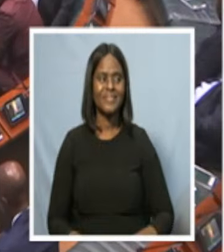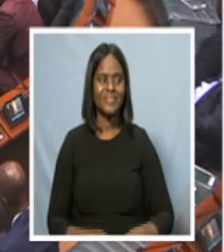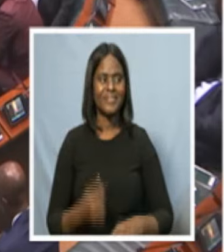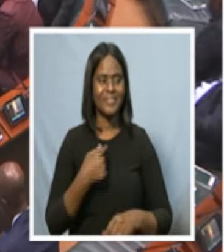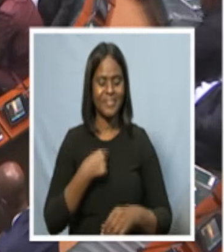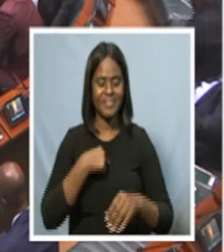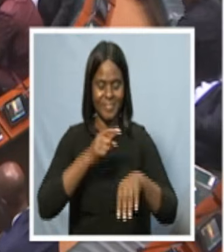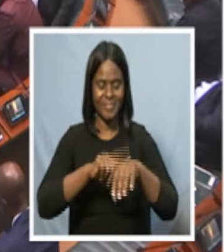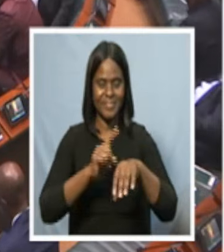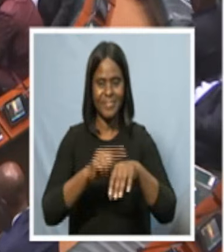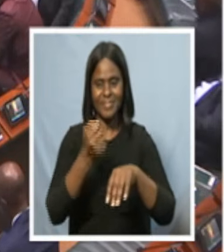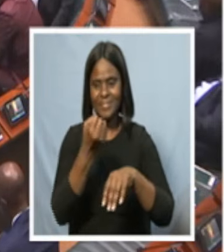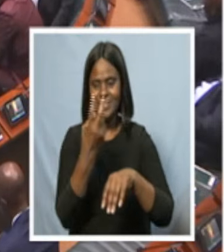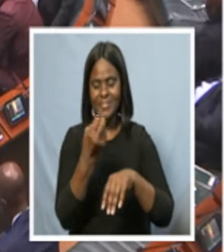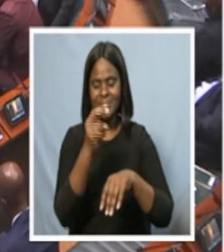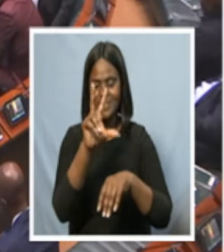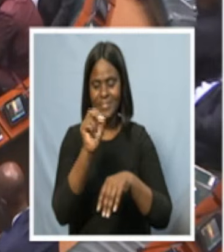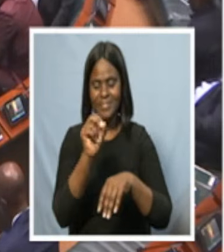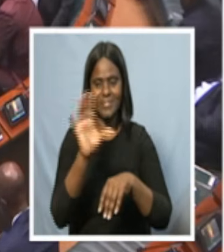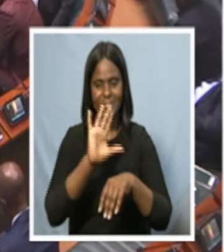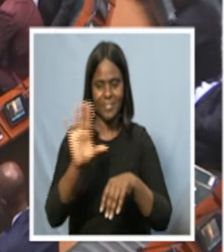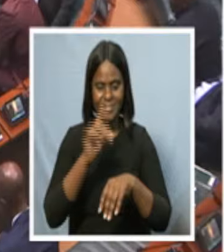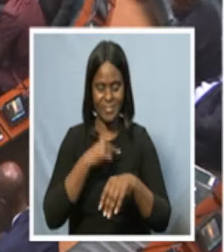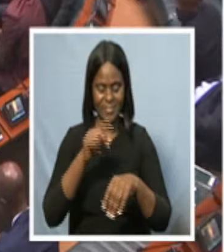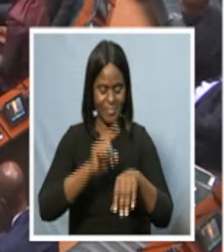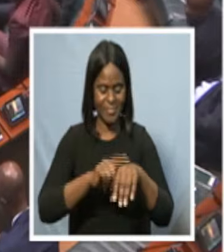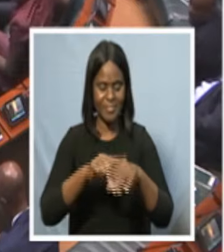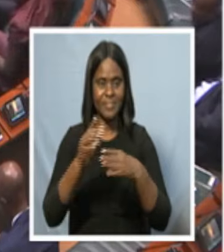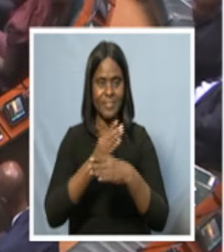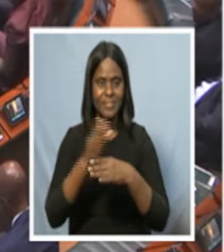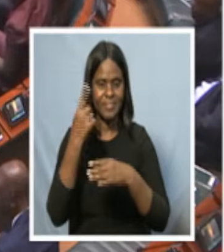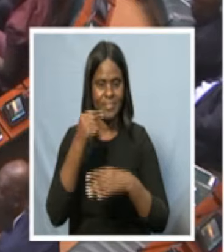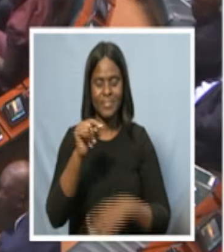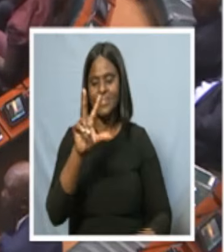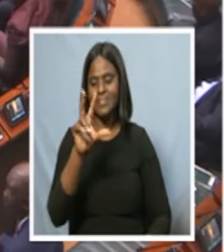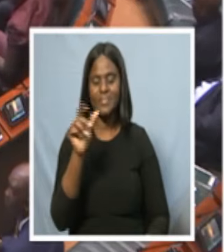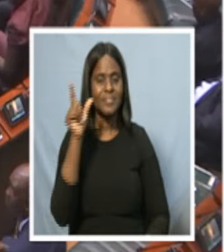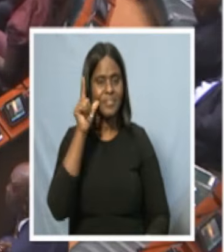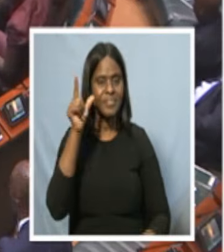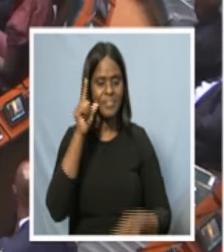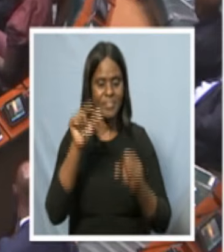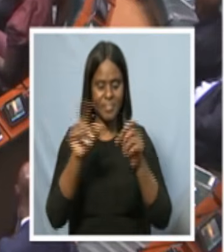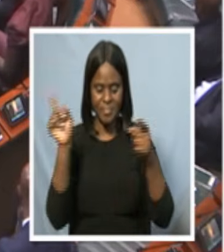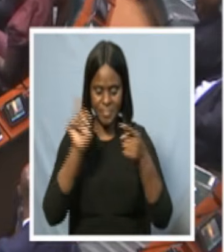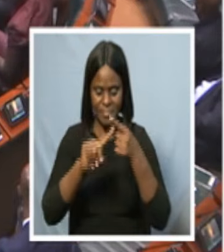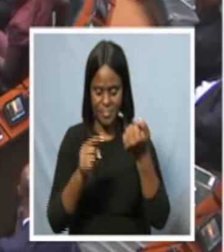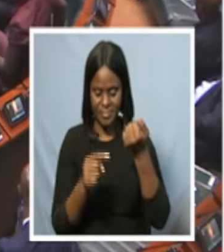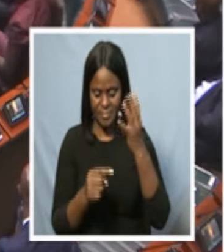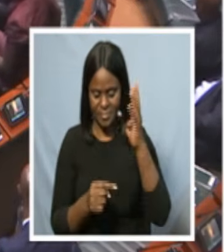As the time is 12:30 hours, I suspend business for lunch